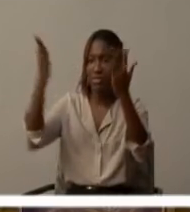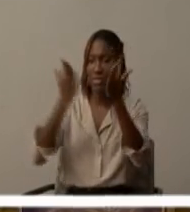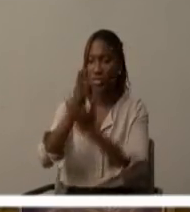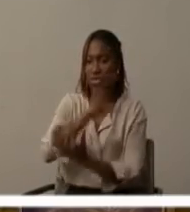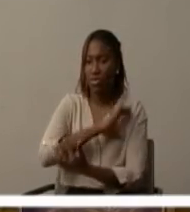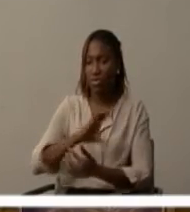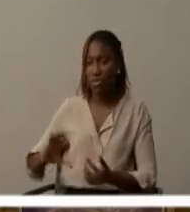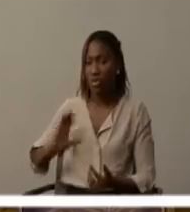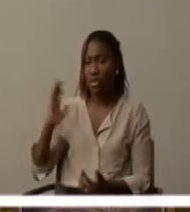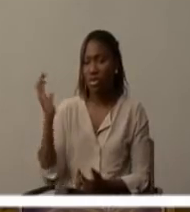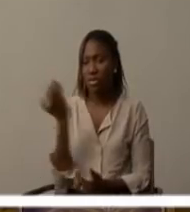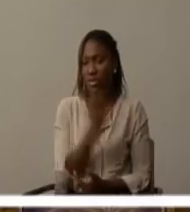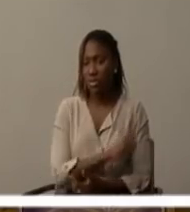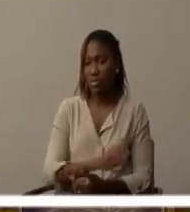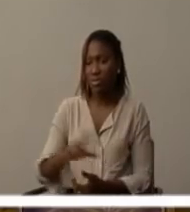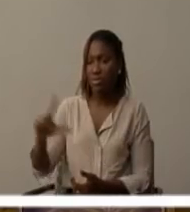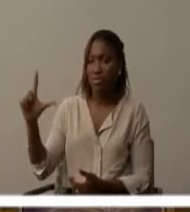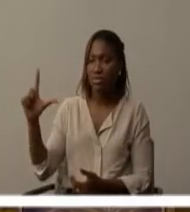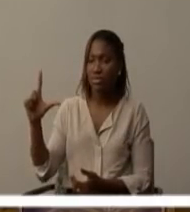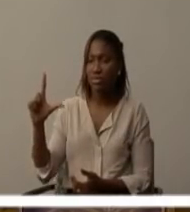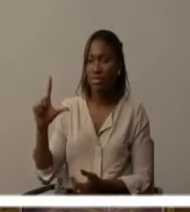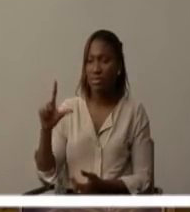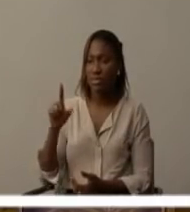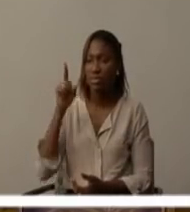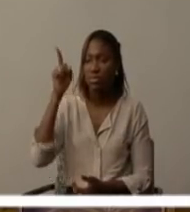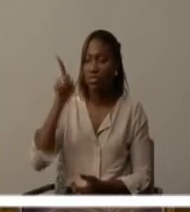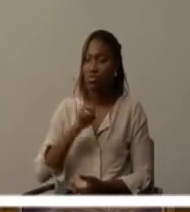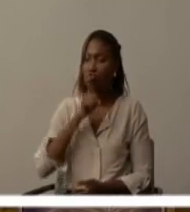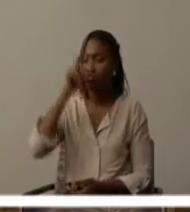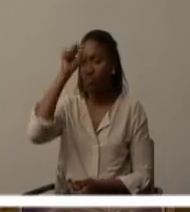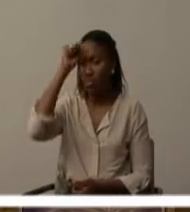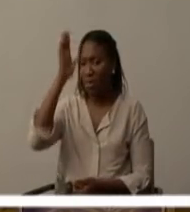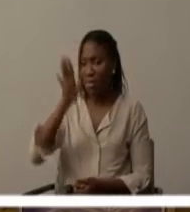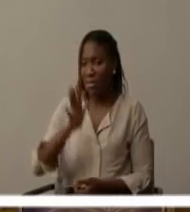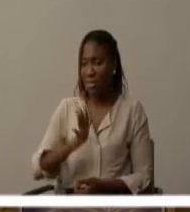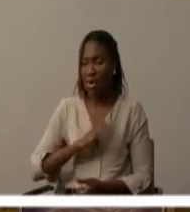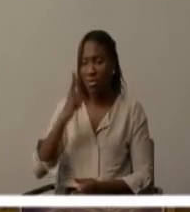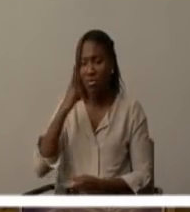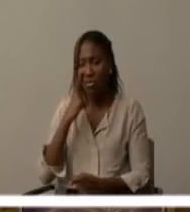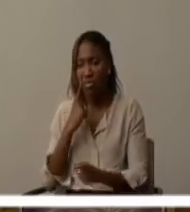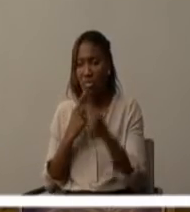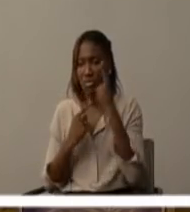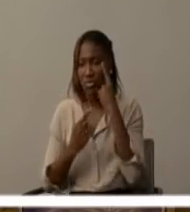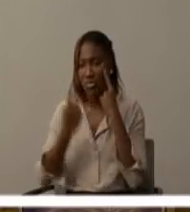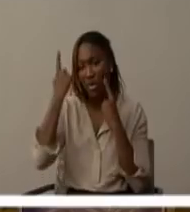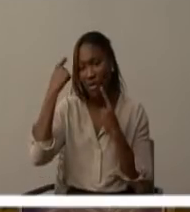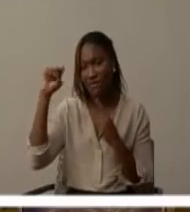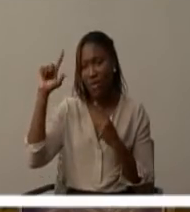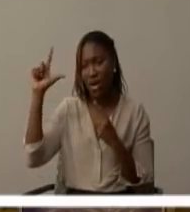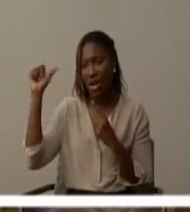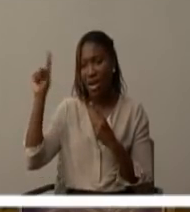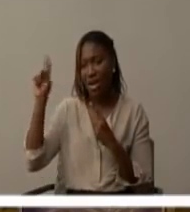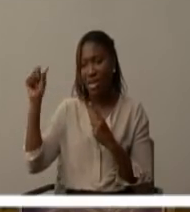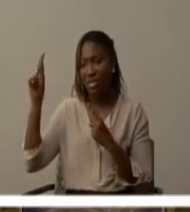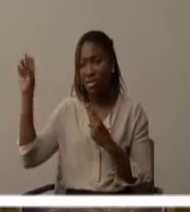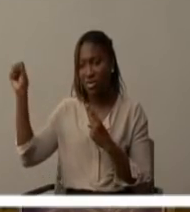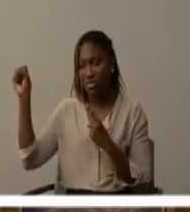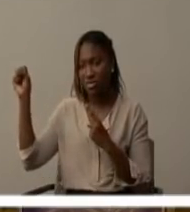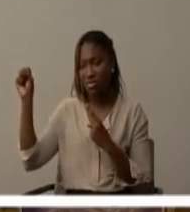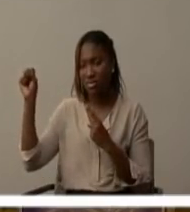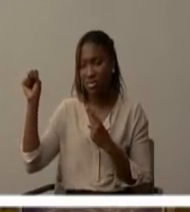Christ our Lord, for as a true man, he wept for Lazarus, his friend. And as Eternal